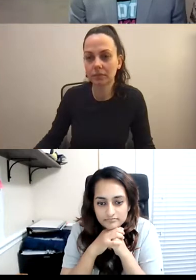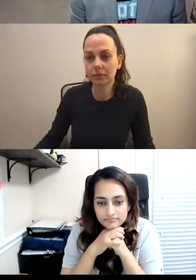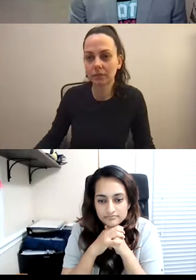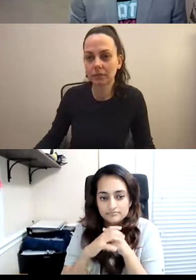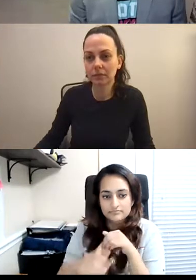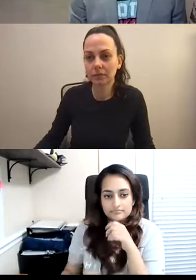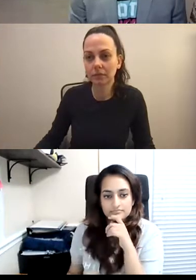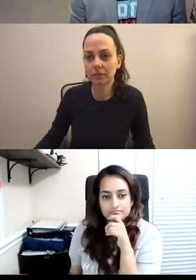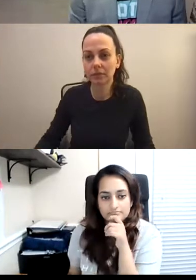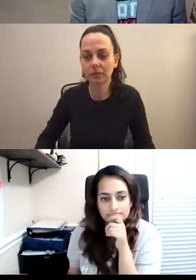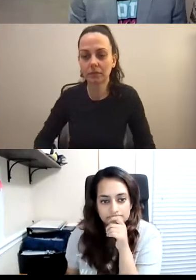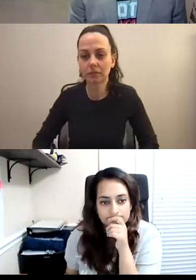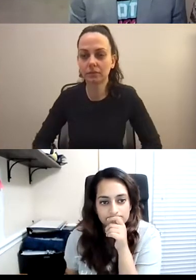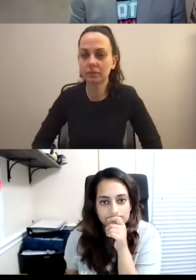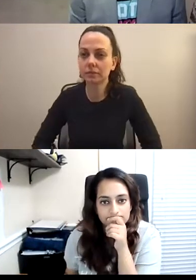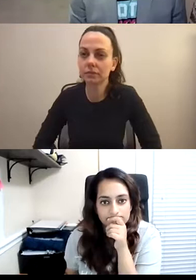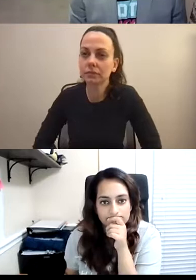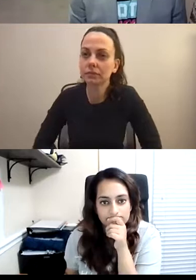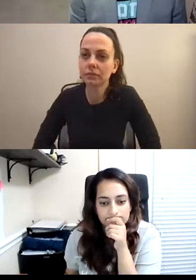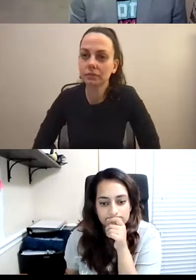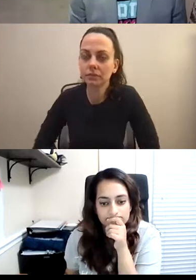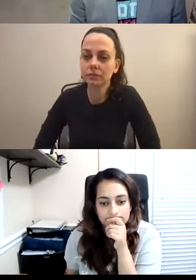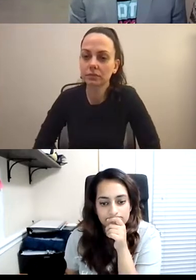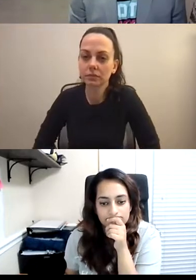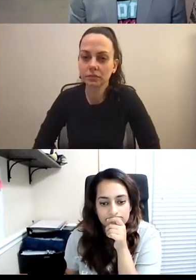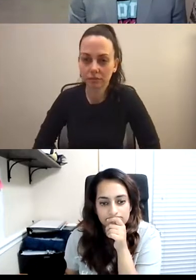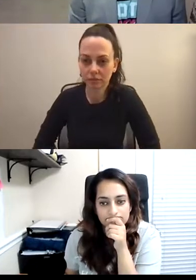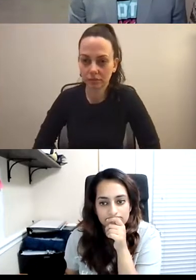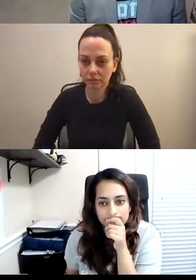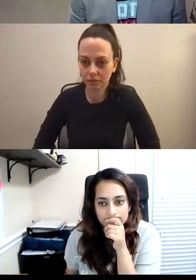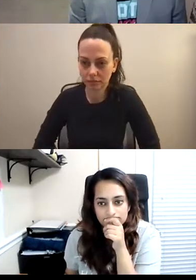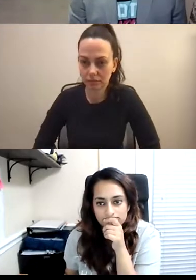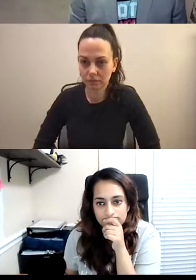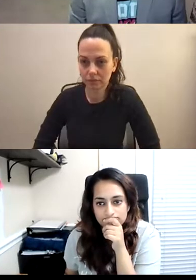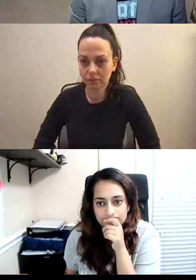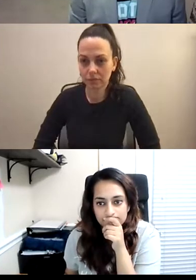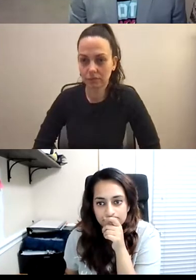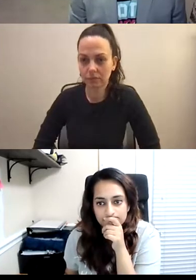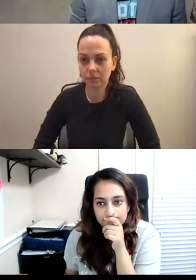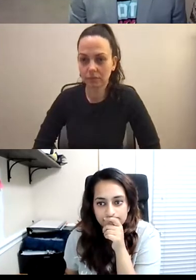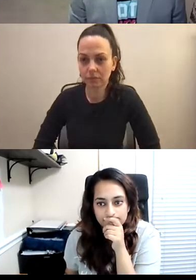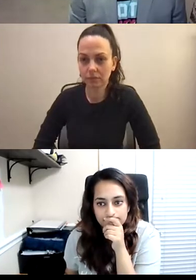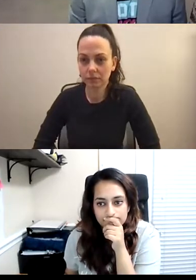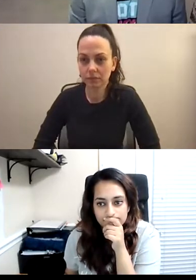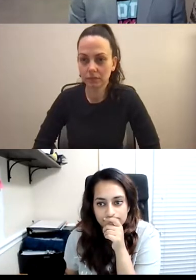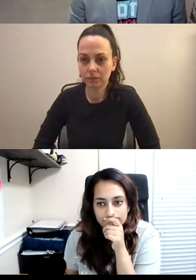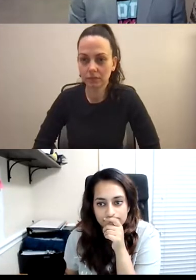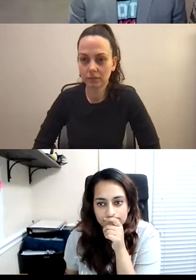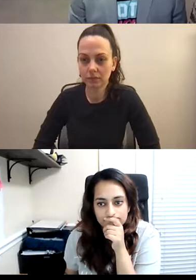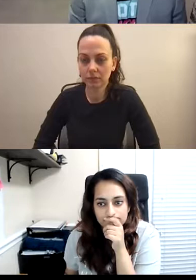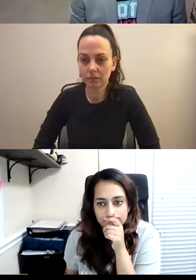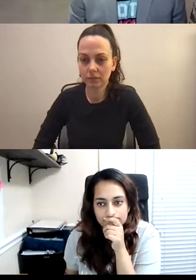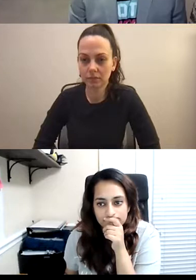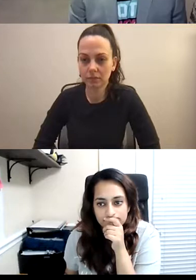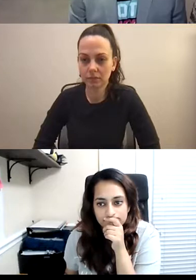that you're disabled in any way and you can't do X, Y, Z, they're very quick to tell